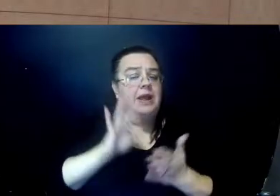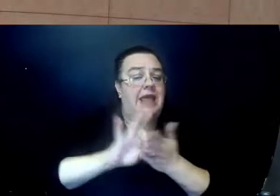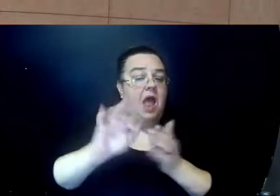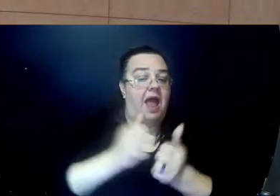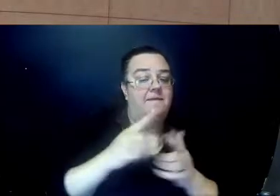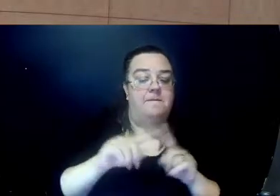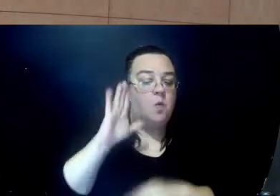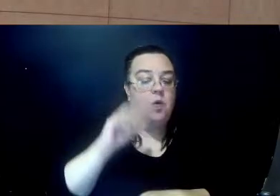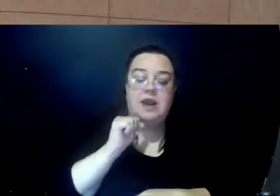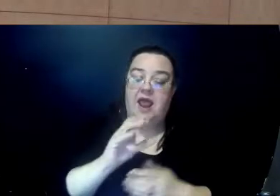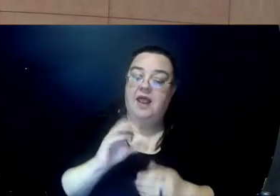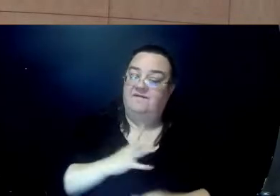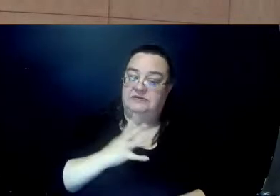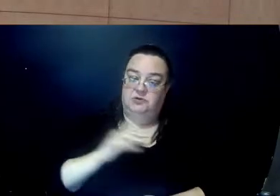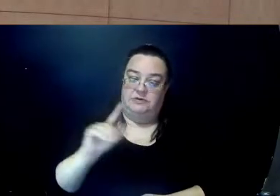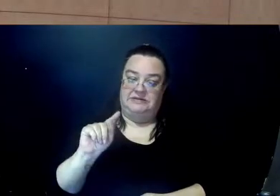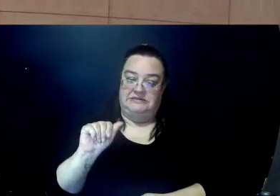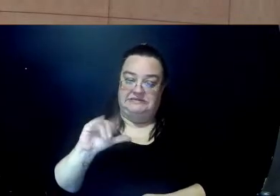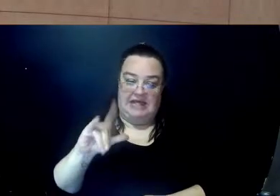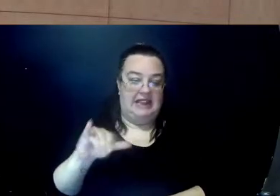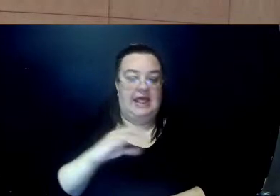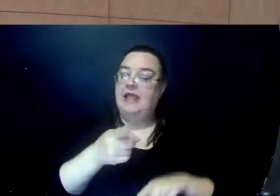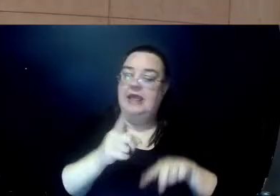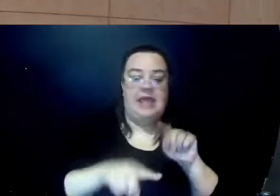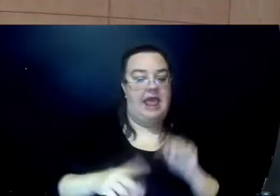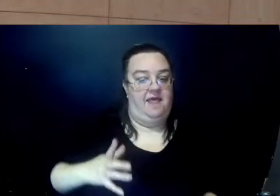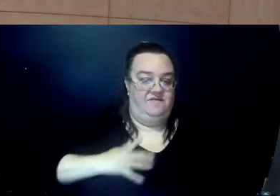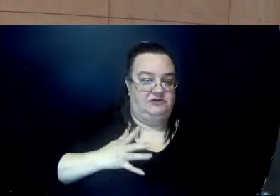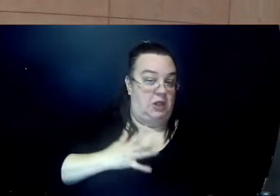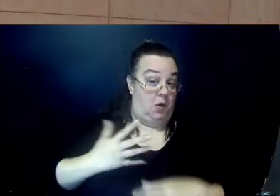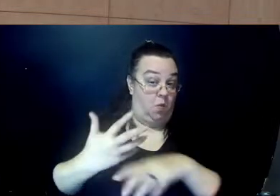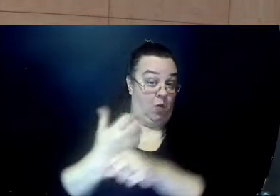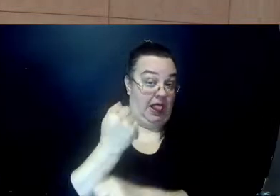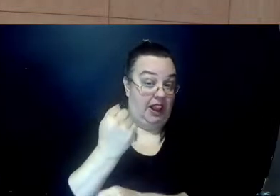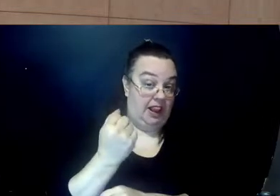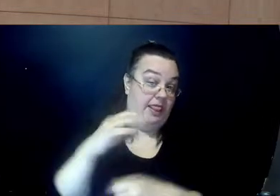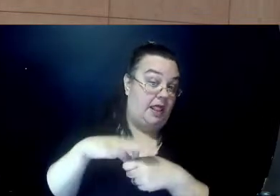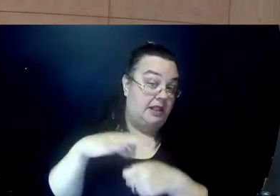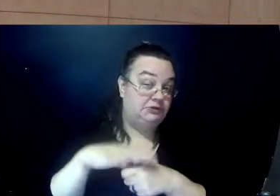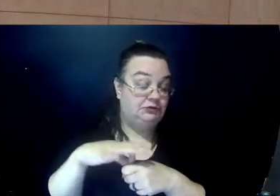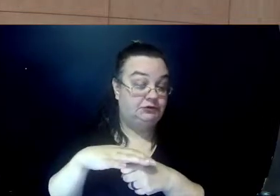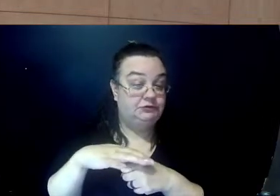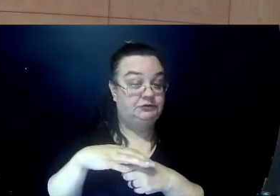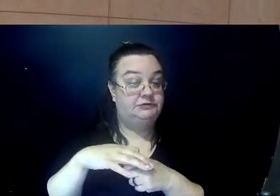be officially tallied and they cannot officially win the election.